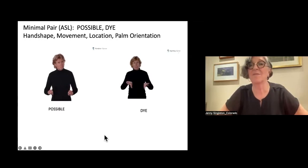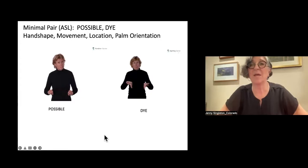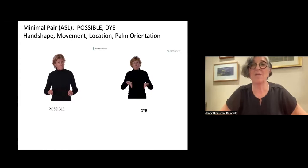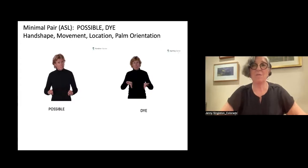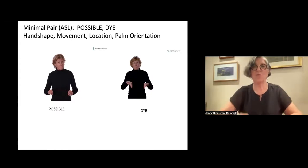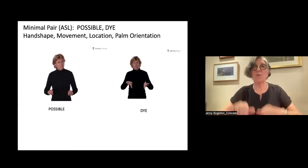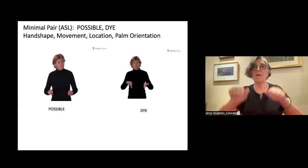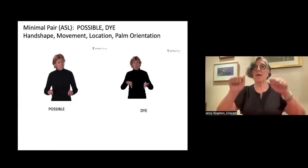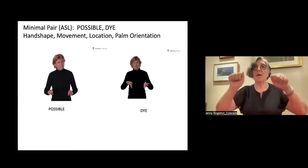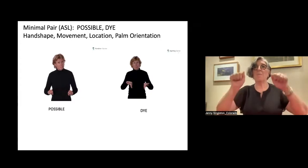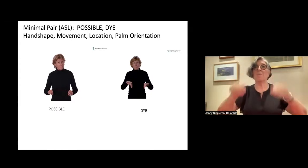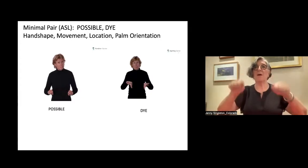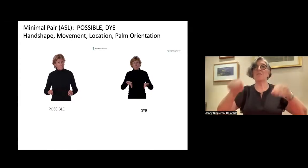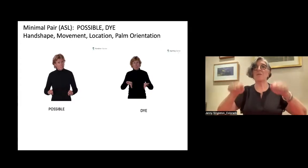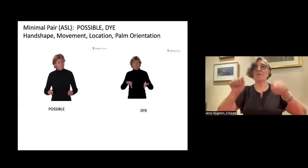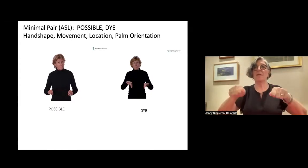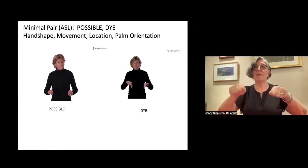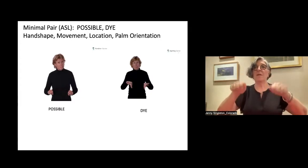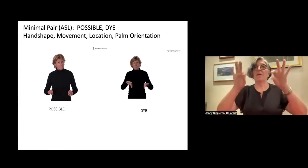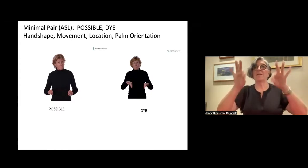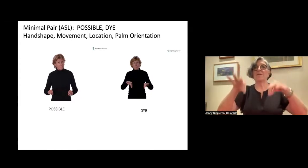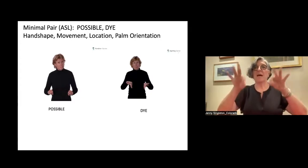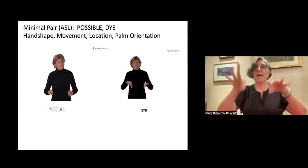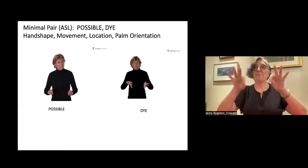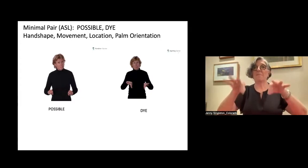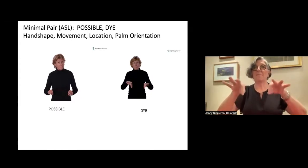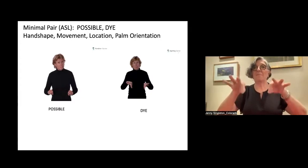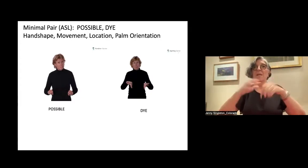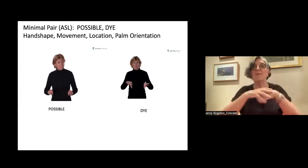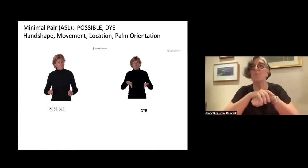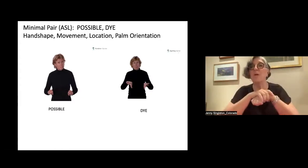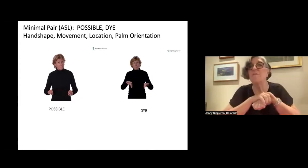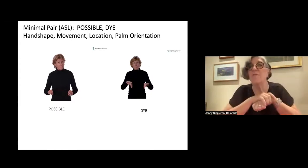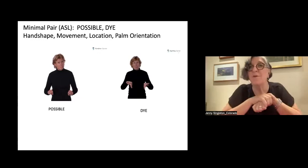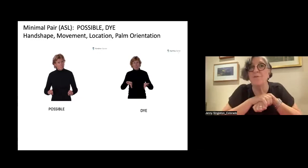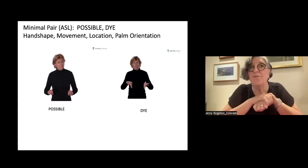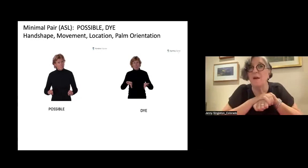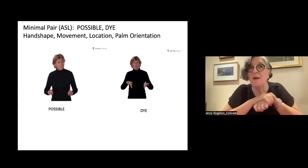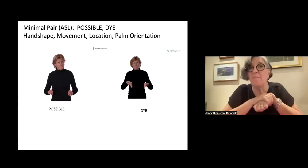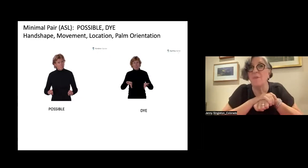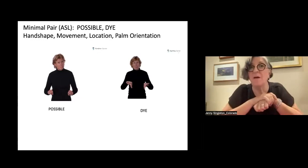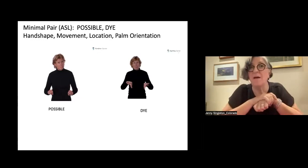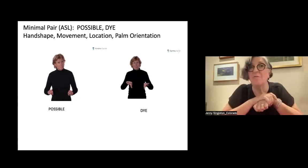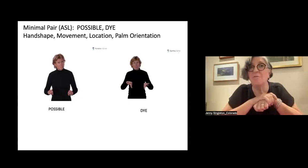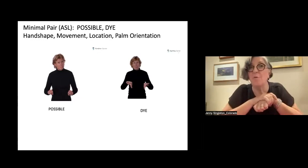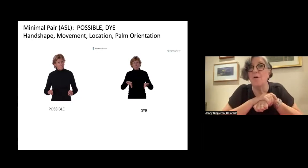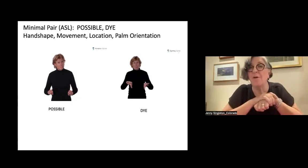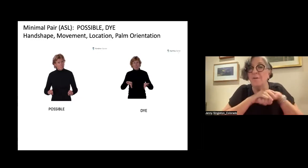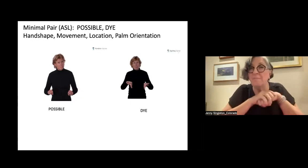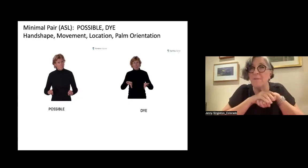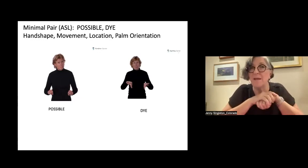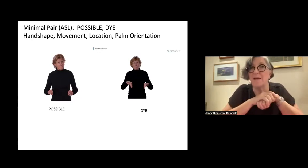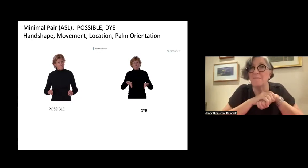Okay, so again, if you watch me, possible, die. So which of those